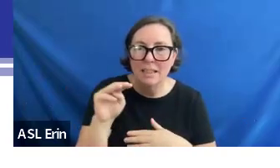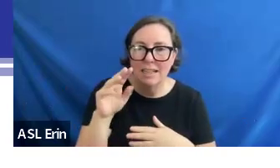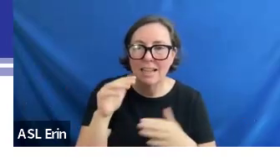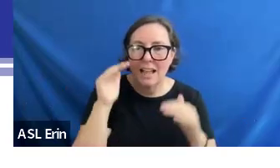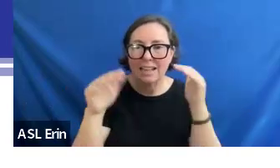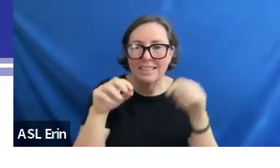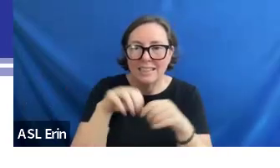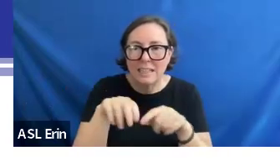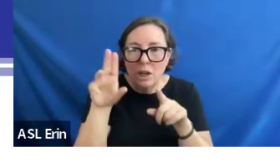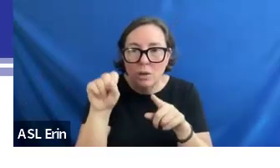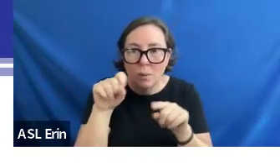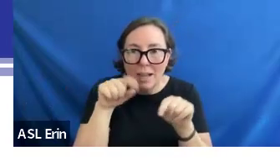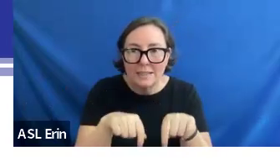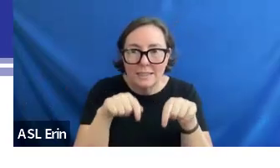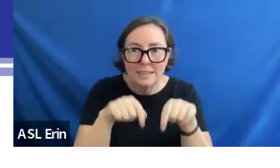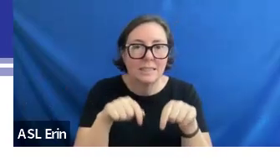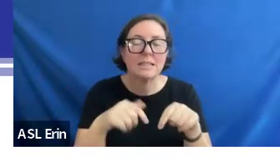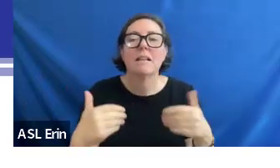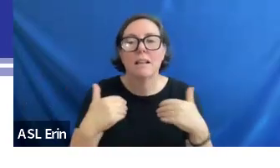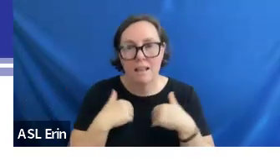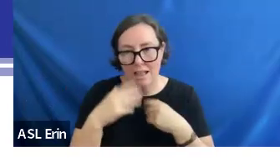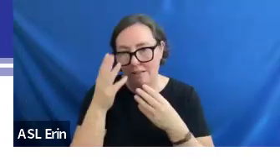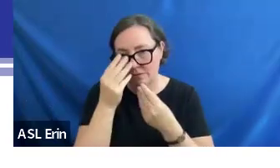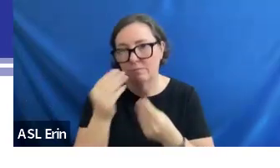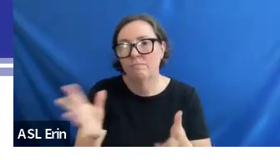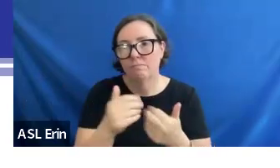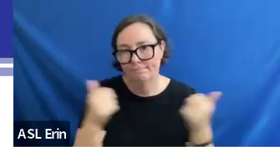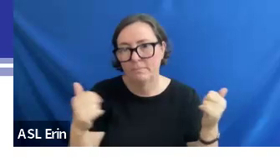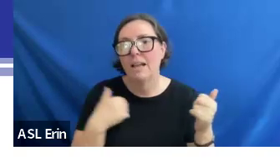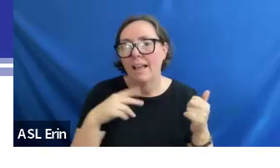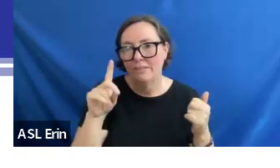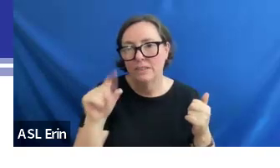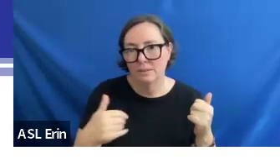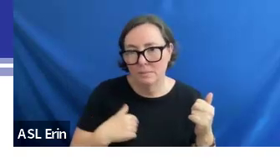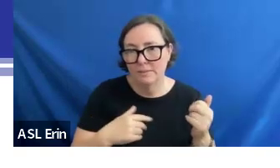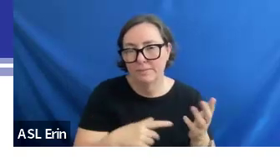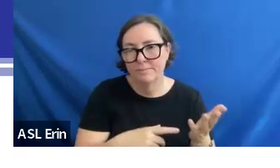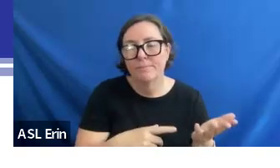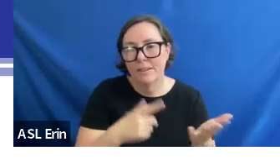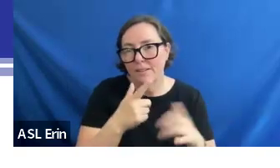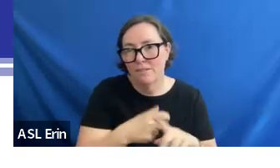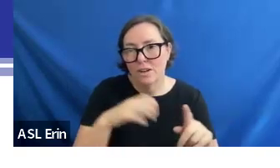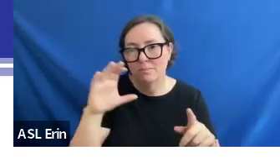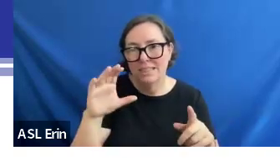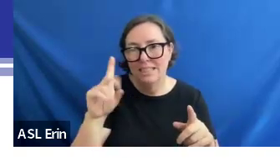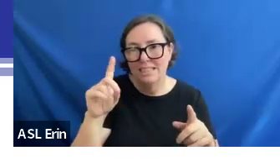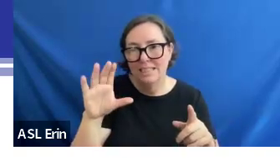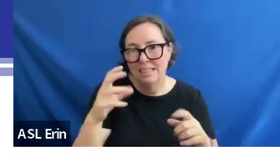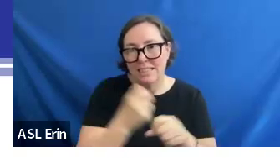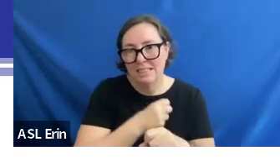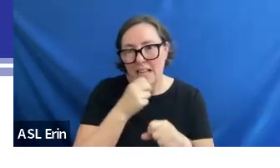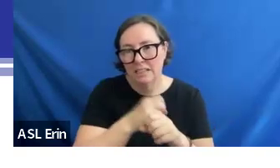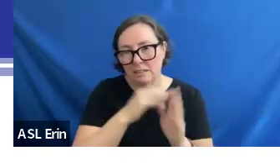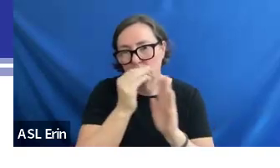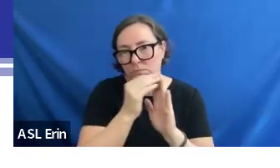States reported that they have a disability, and that was from the CDC, Center for Disease